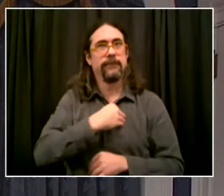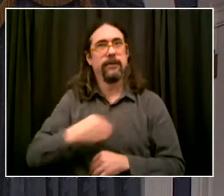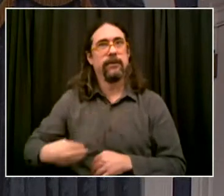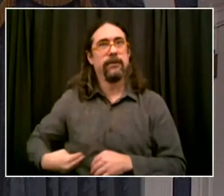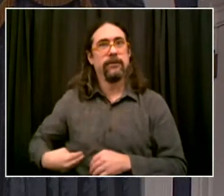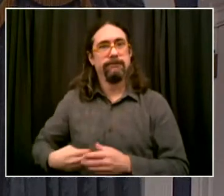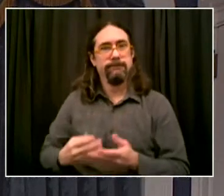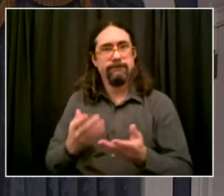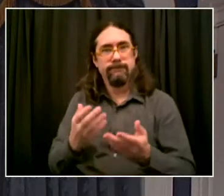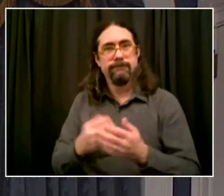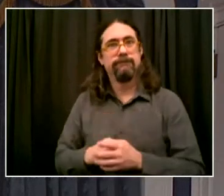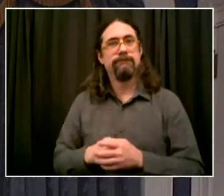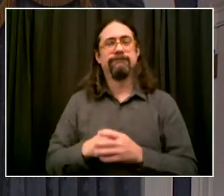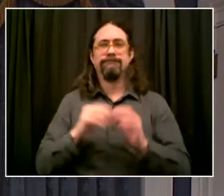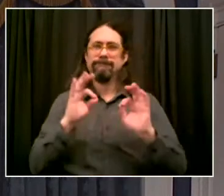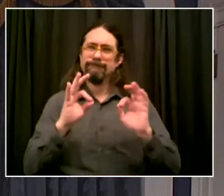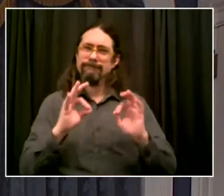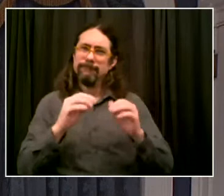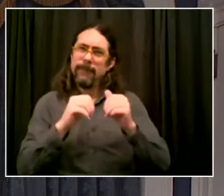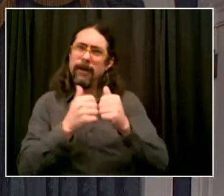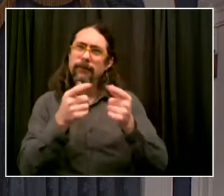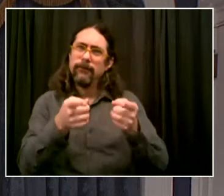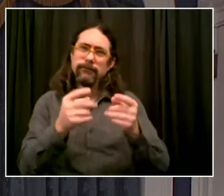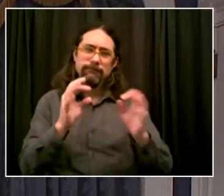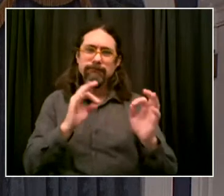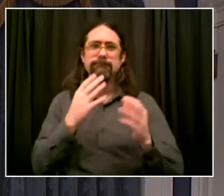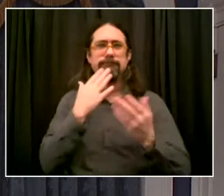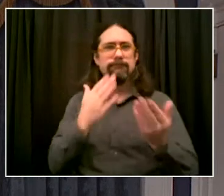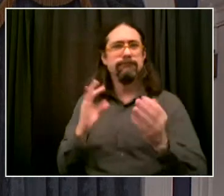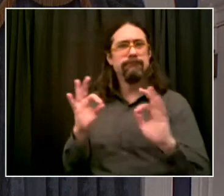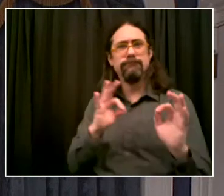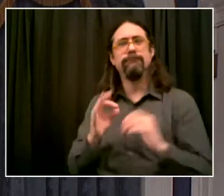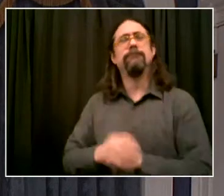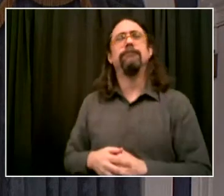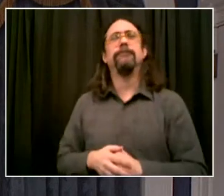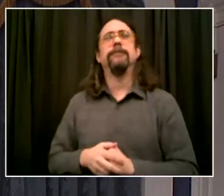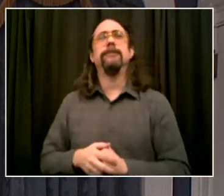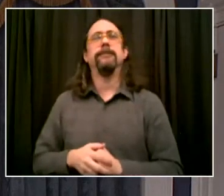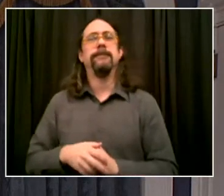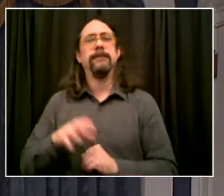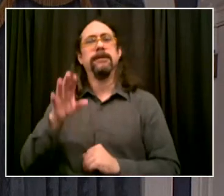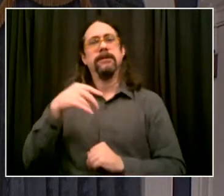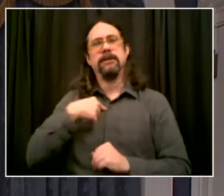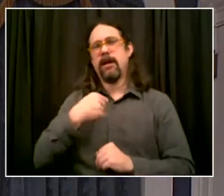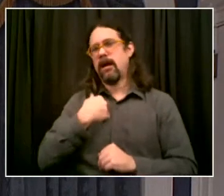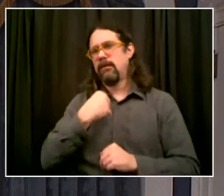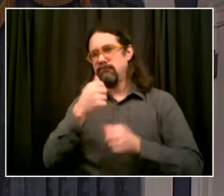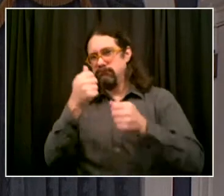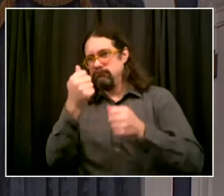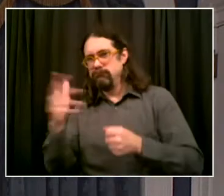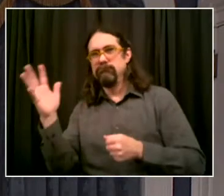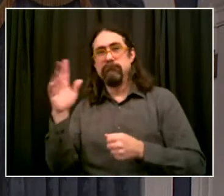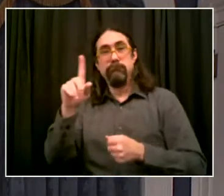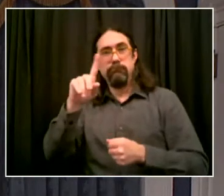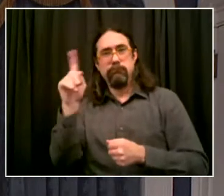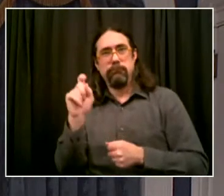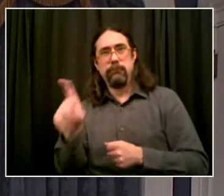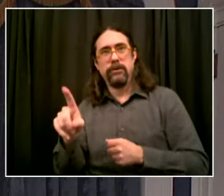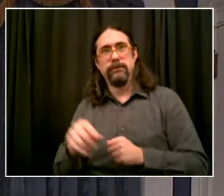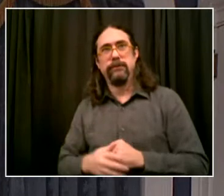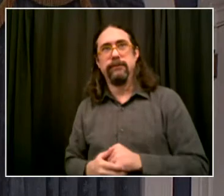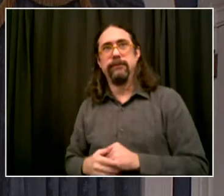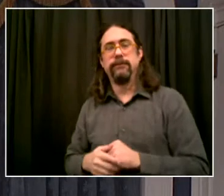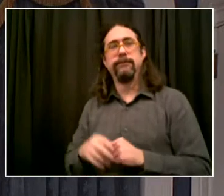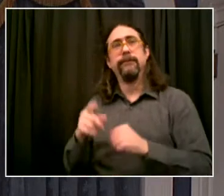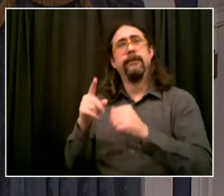I'm good. A couple of things I wanted to ask about. One, on Sunday, the governor raised this